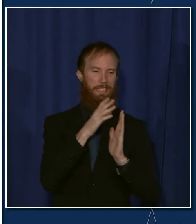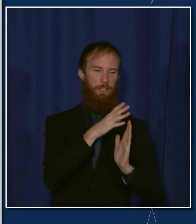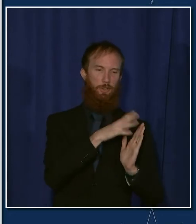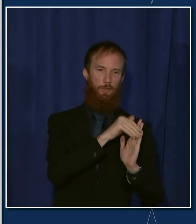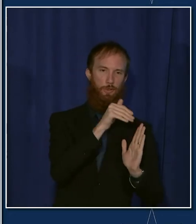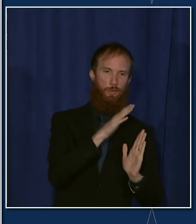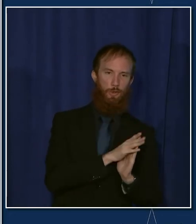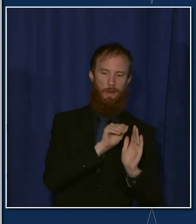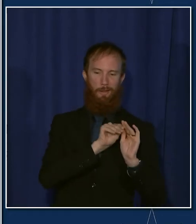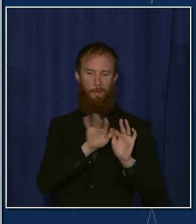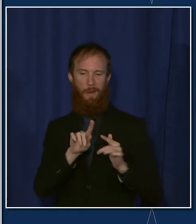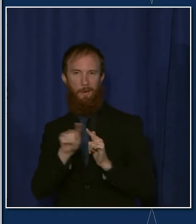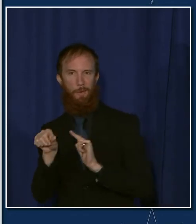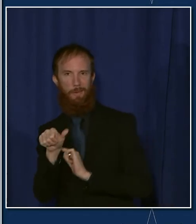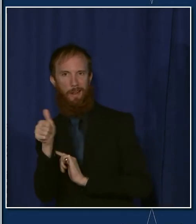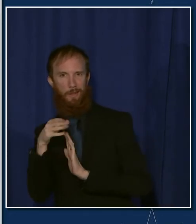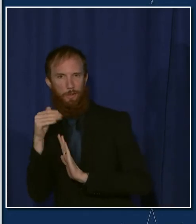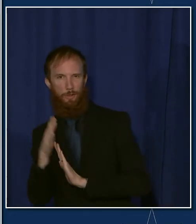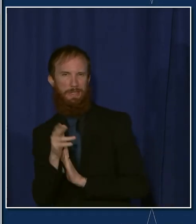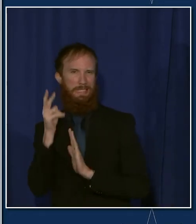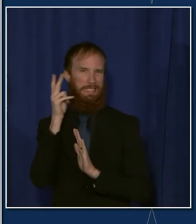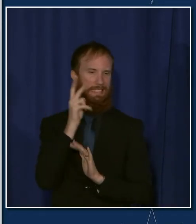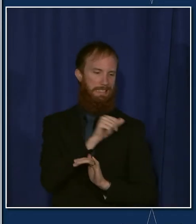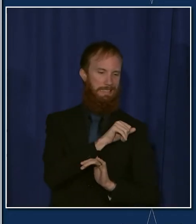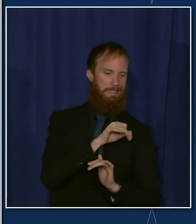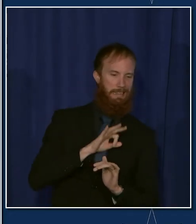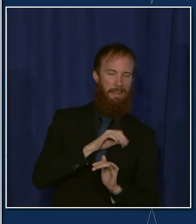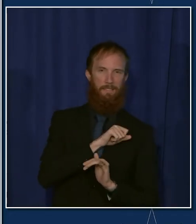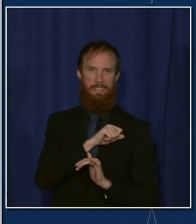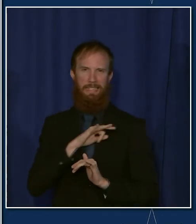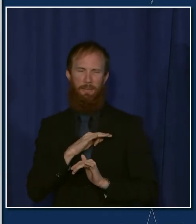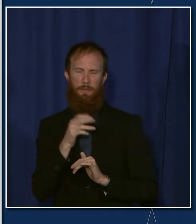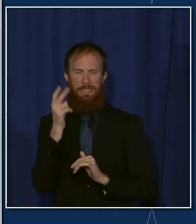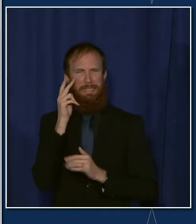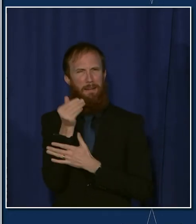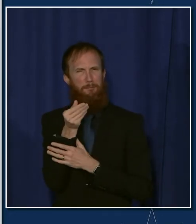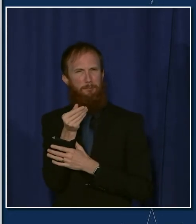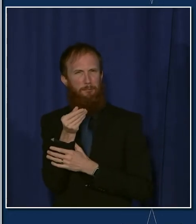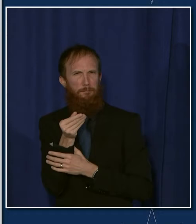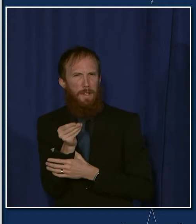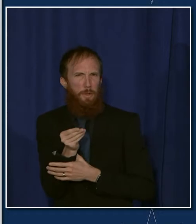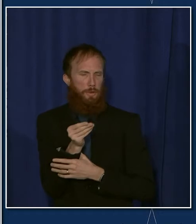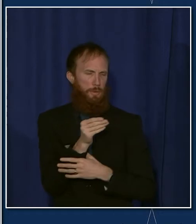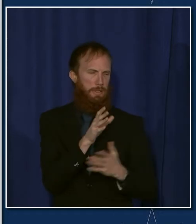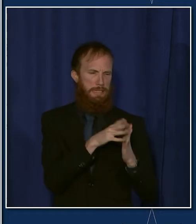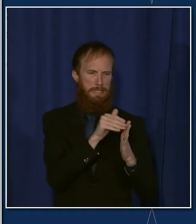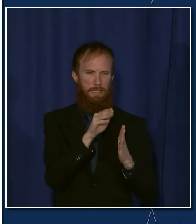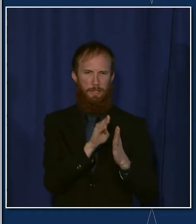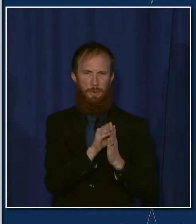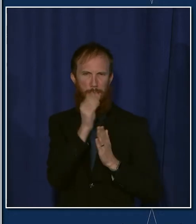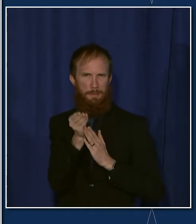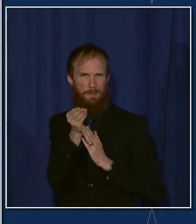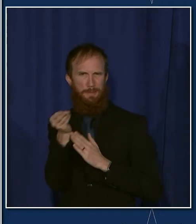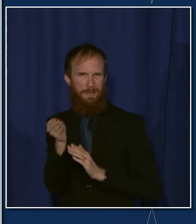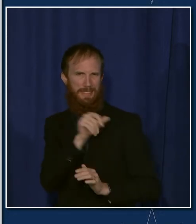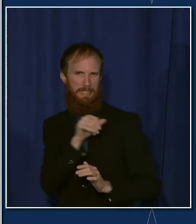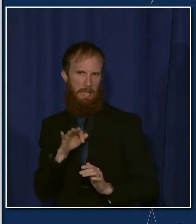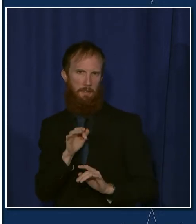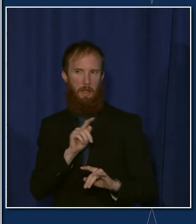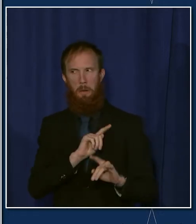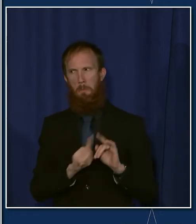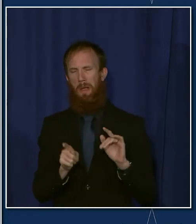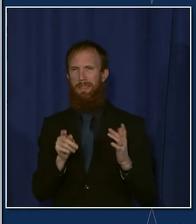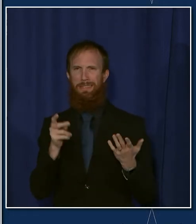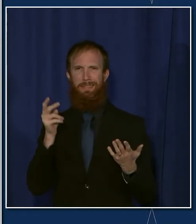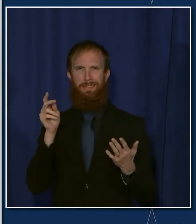handful where we think there was potentially transmission between student and staff. But for the size of the district, very low, and certainly